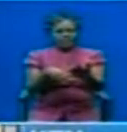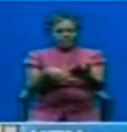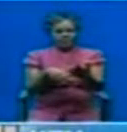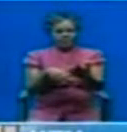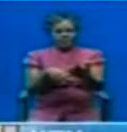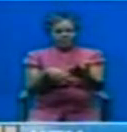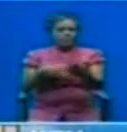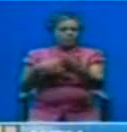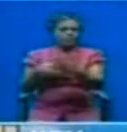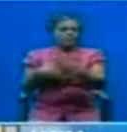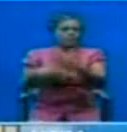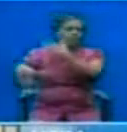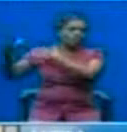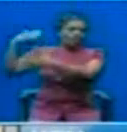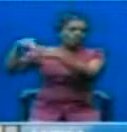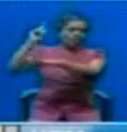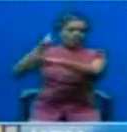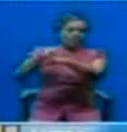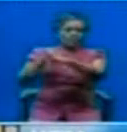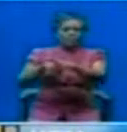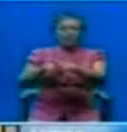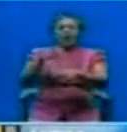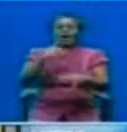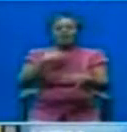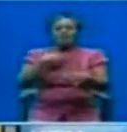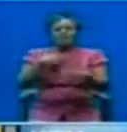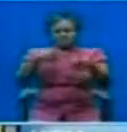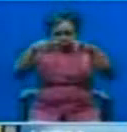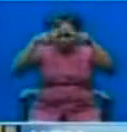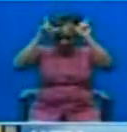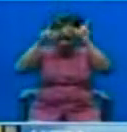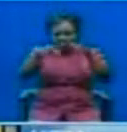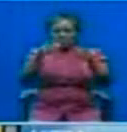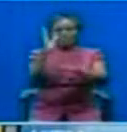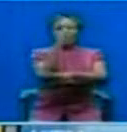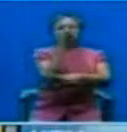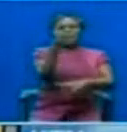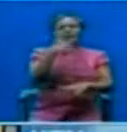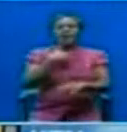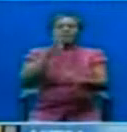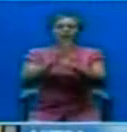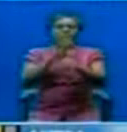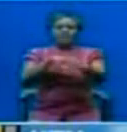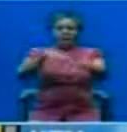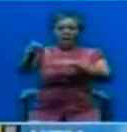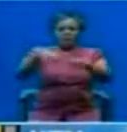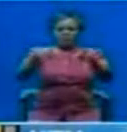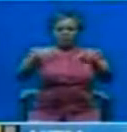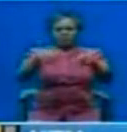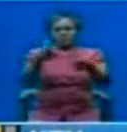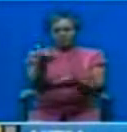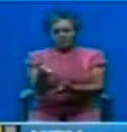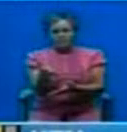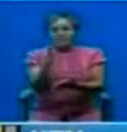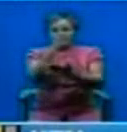A long time ago, there was a cow. She lived in a big forest. The forest had very wild animals.